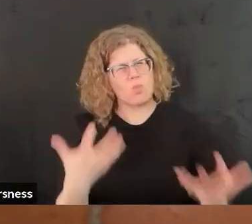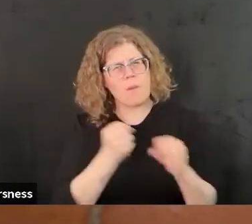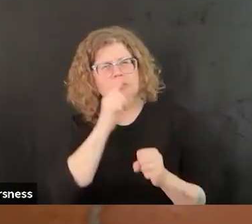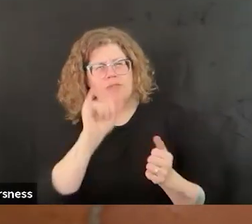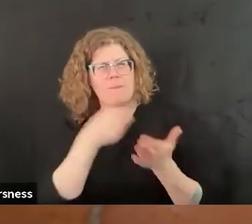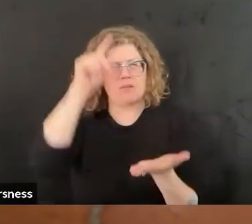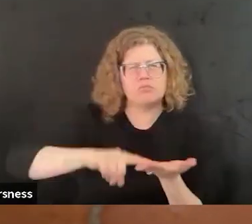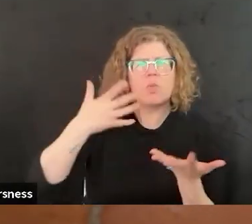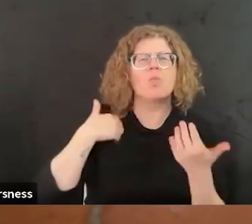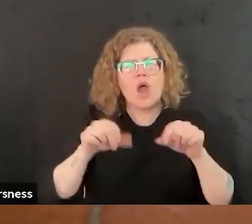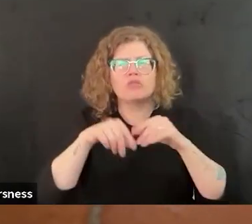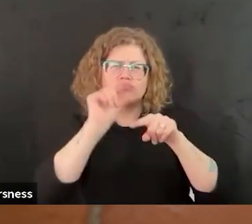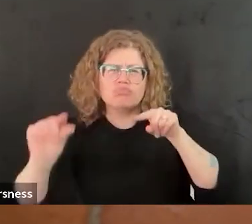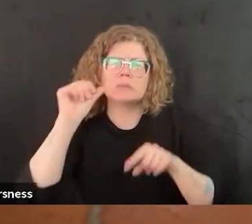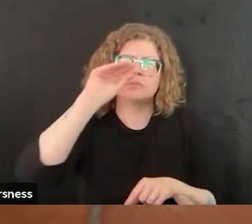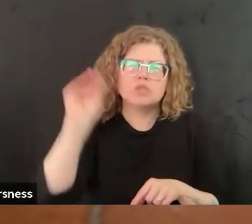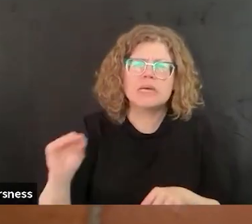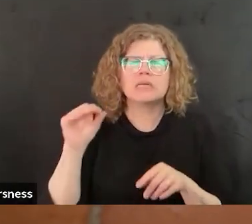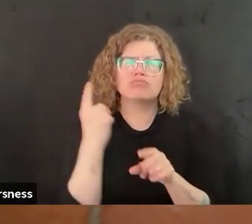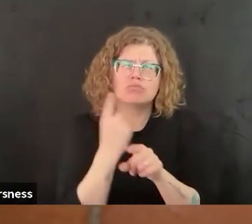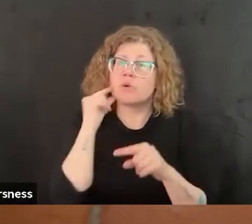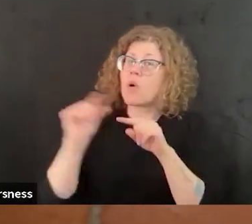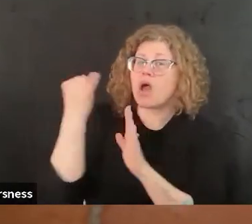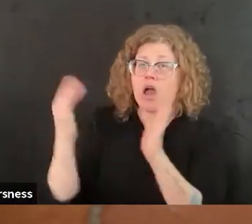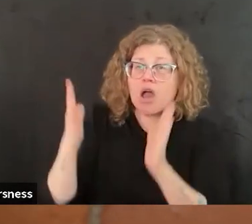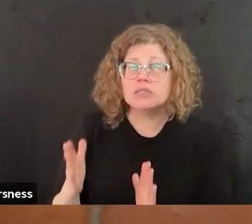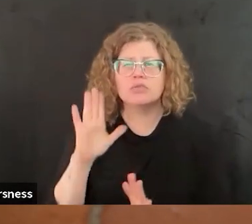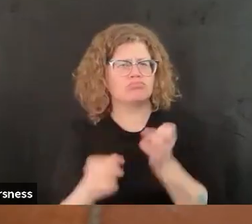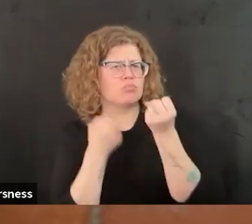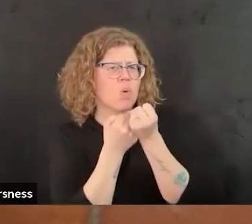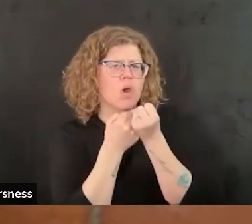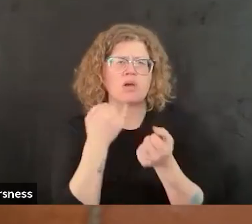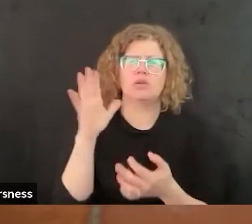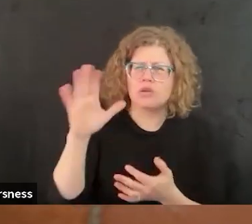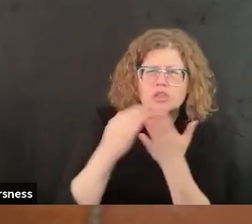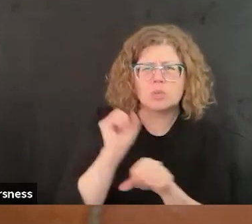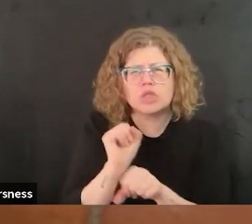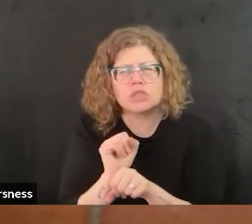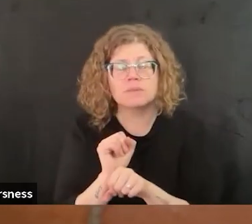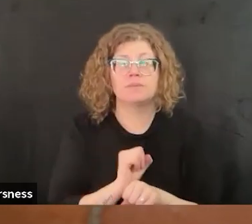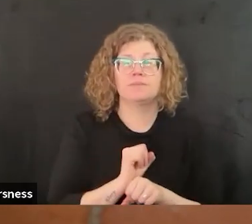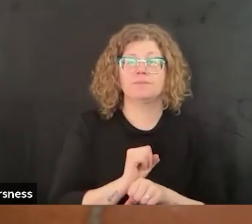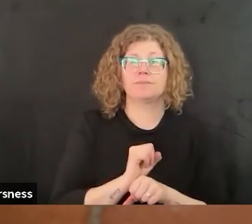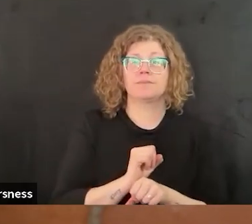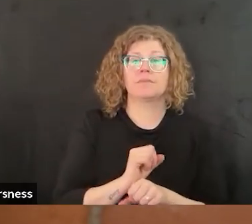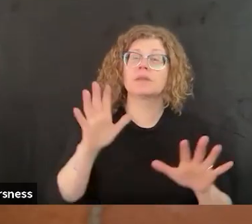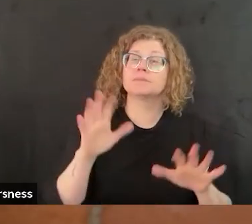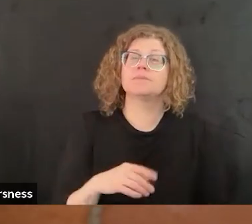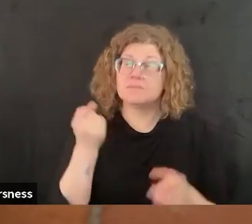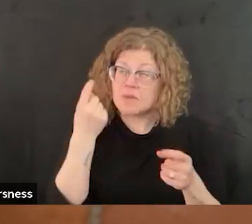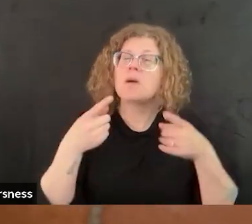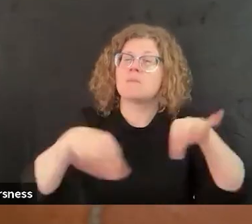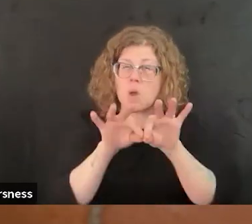project budget for the artist budget so that you get as much value for dollar as possible out of your artwork. But you